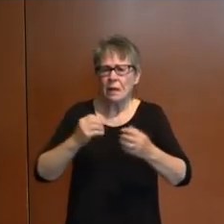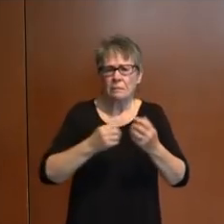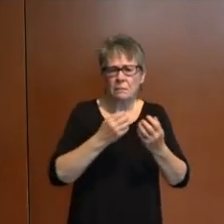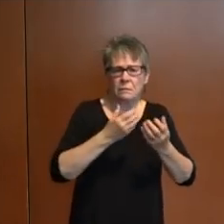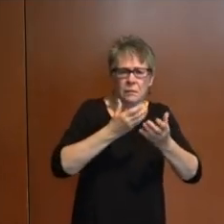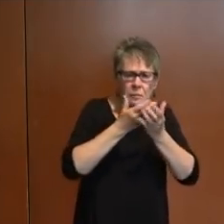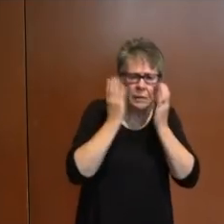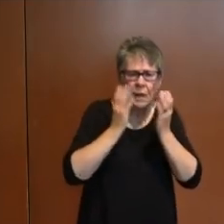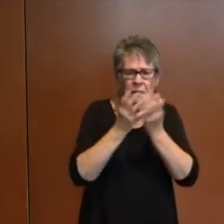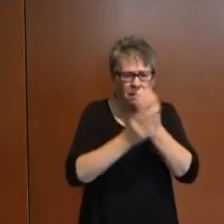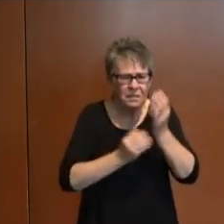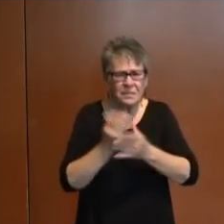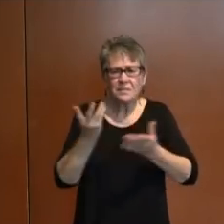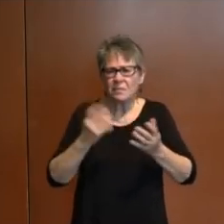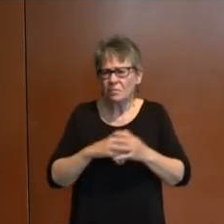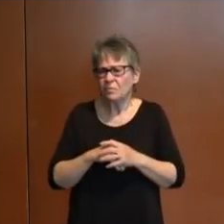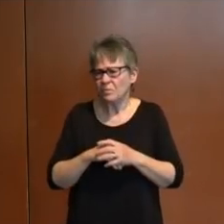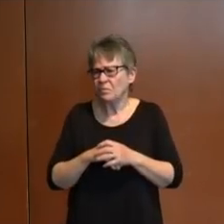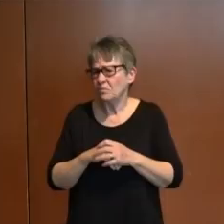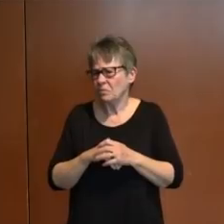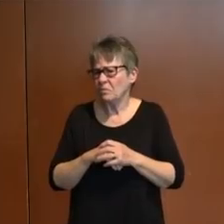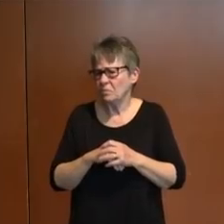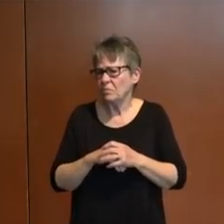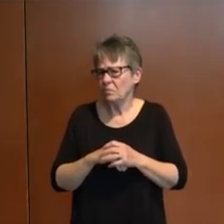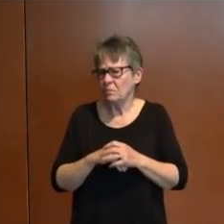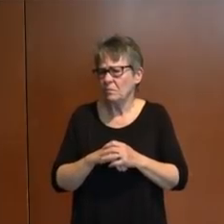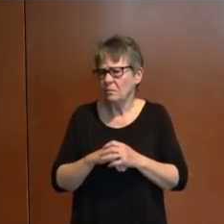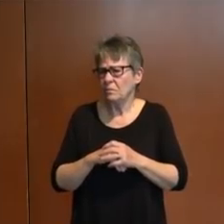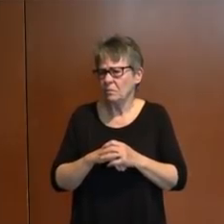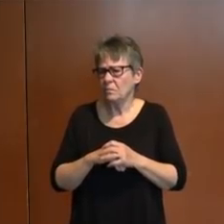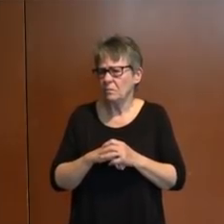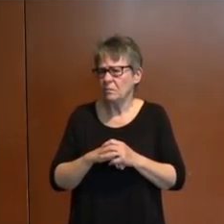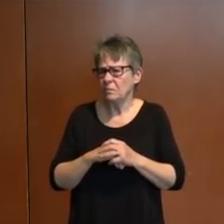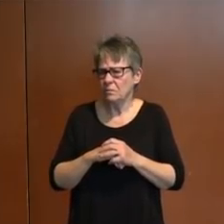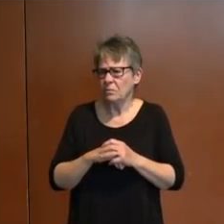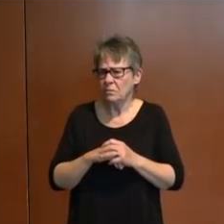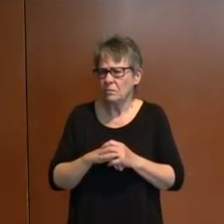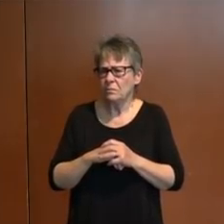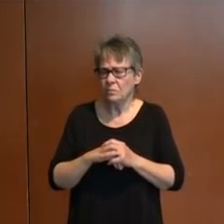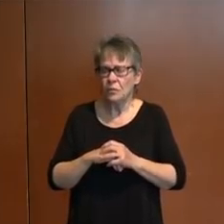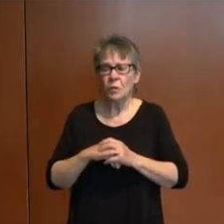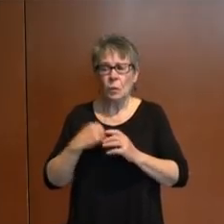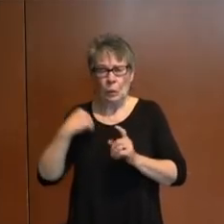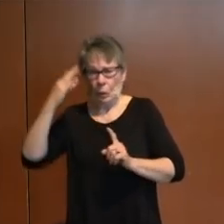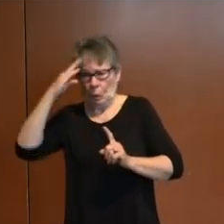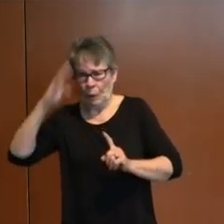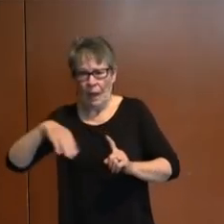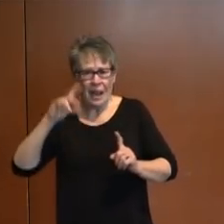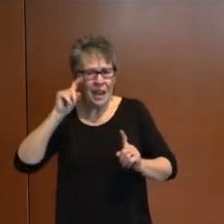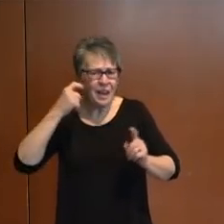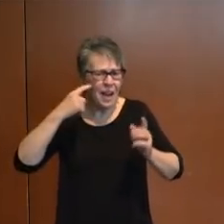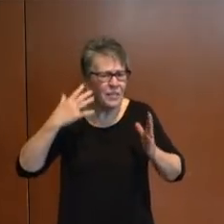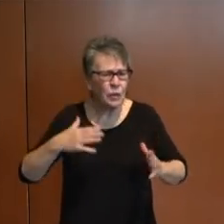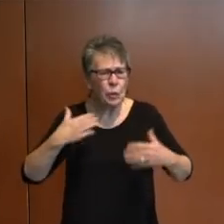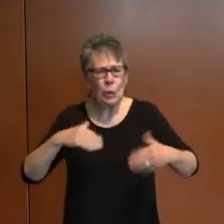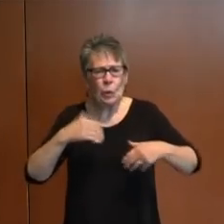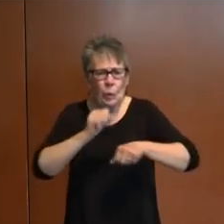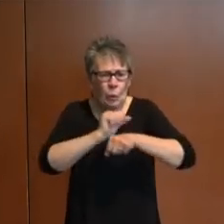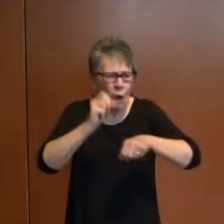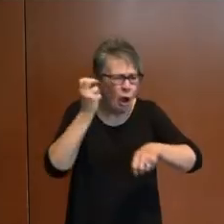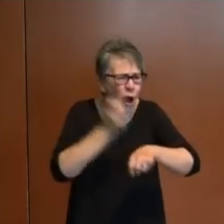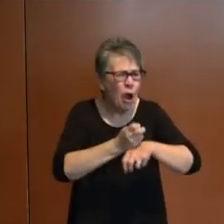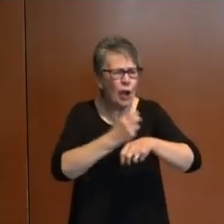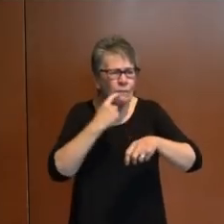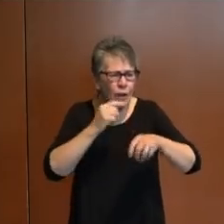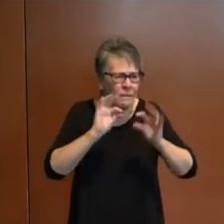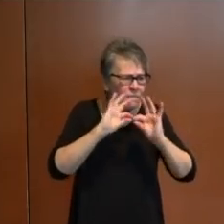following the governor's social distancing measures, it's a sacrifice. We know it's a hardship. In this age of social media,